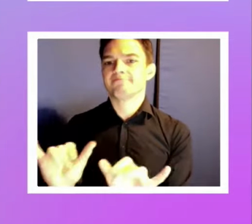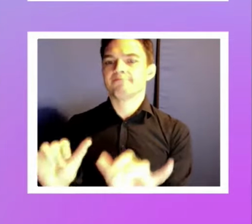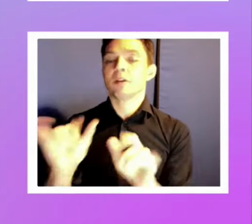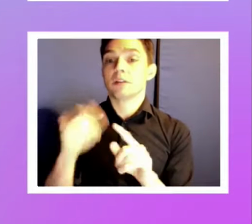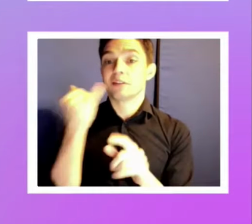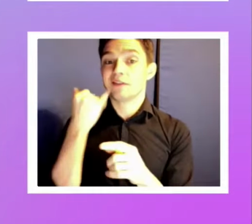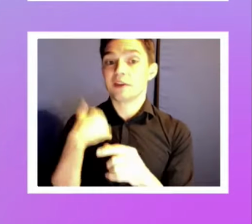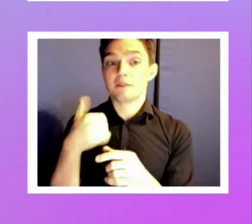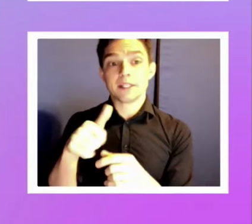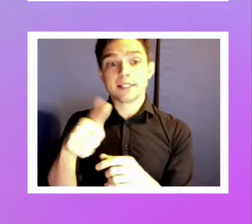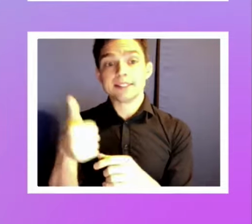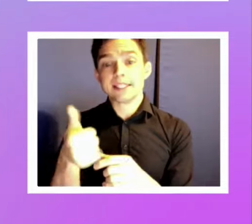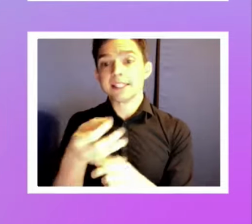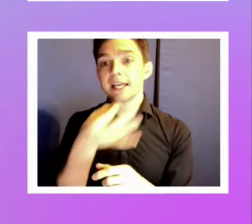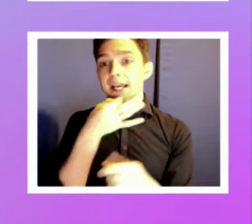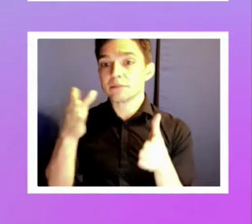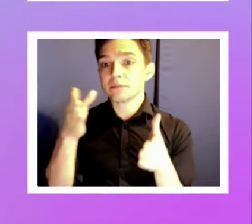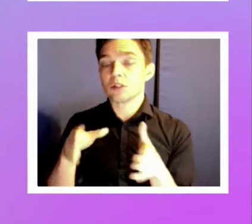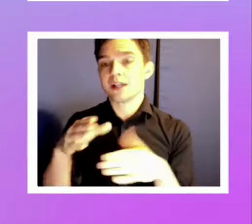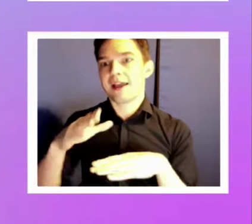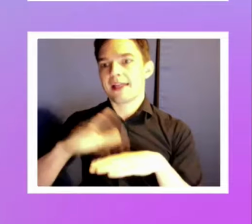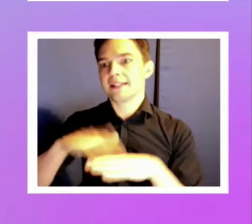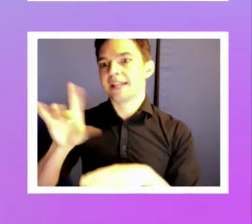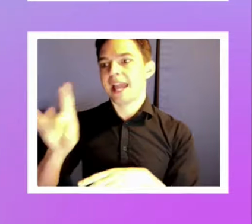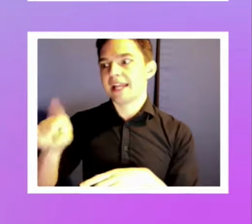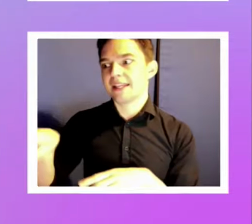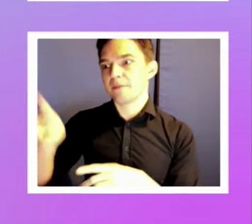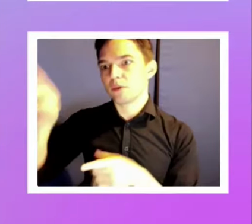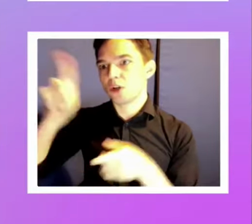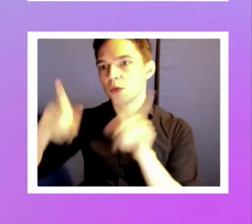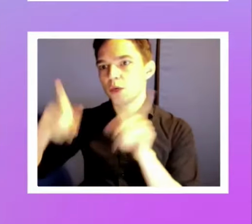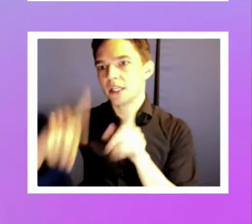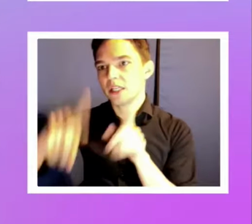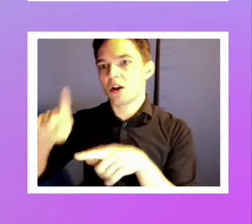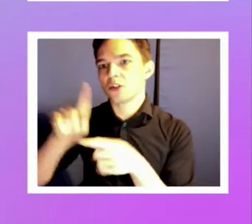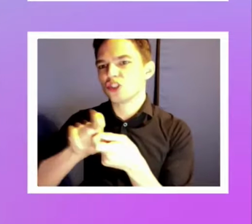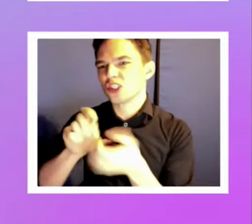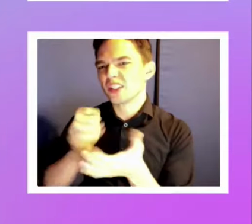10 experts, at least 8 of them would agree on a certain thing,